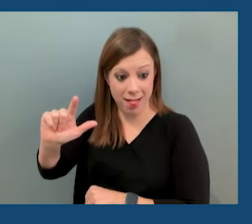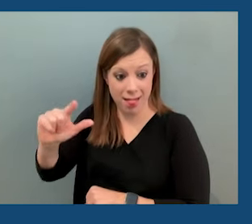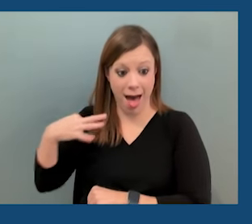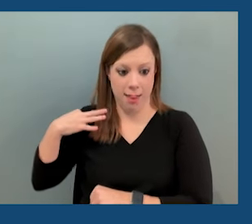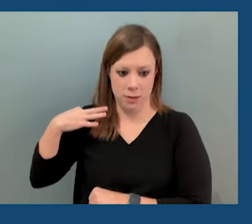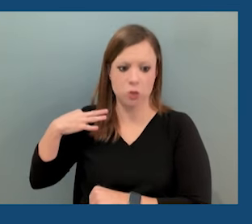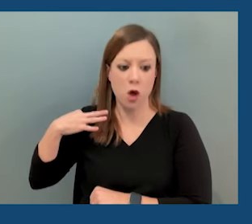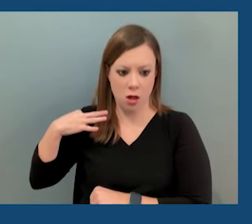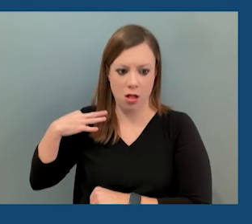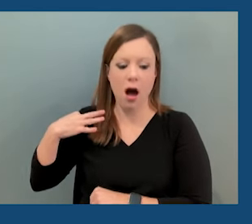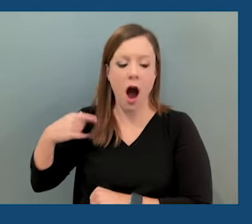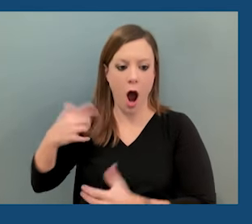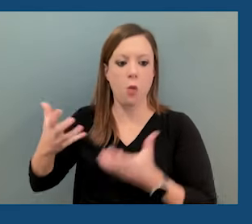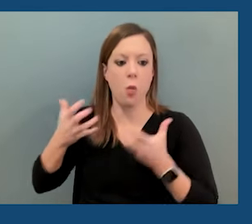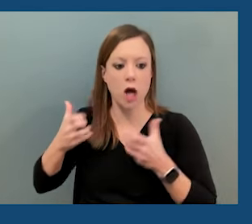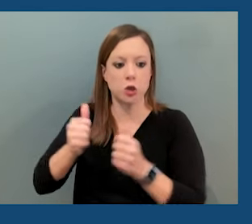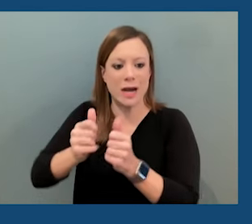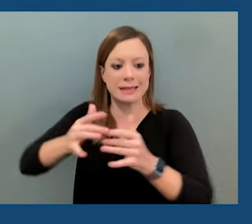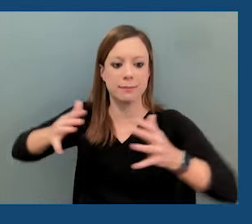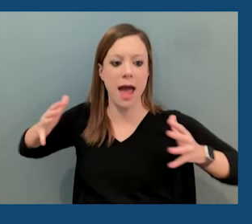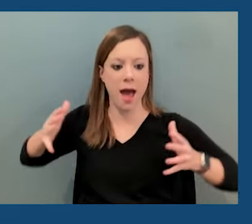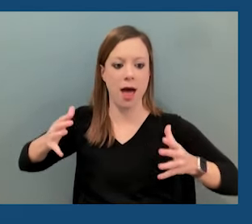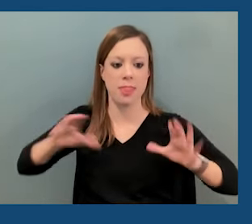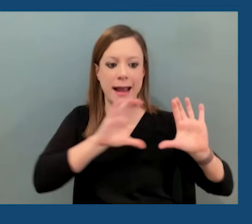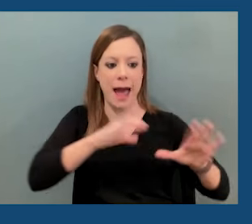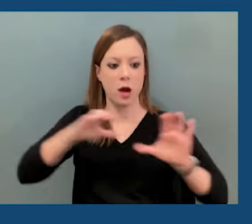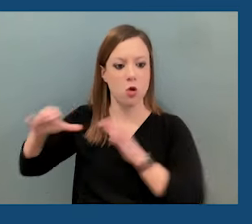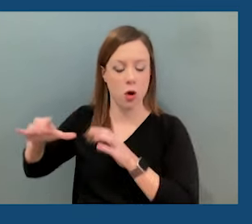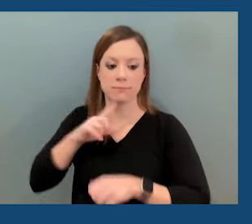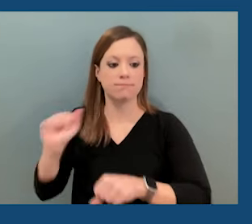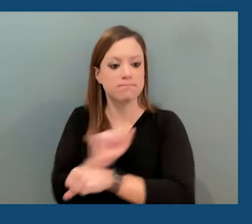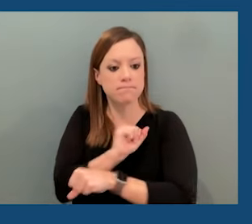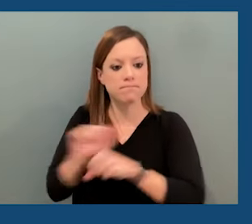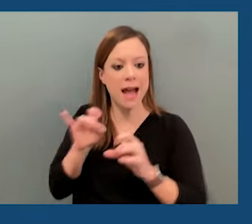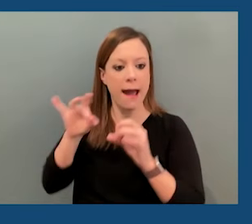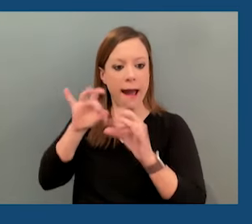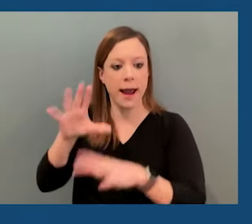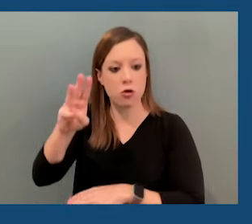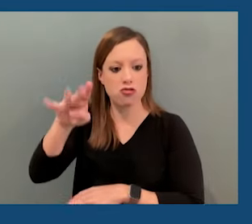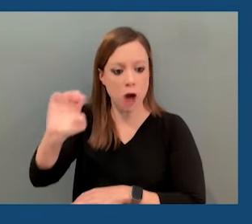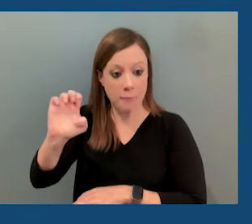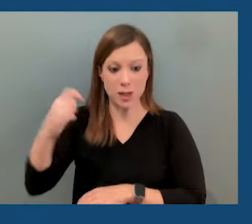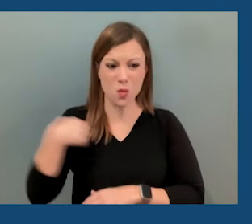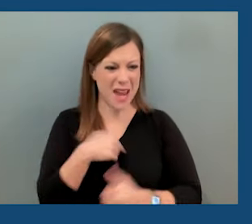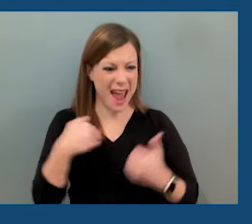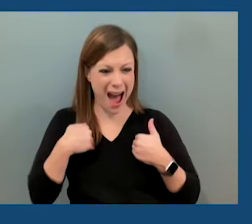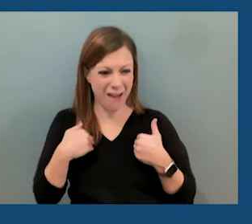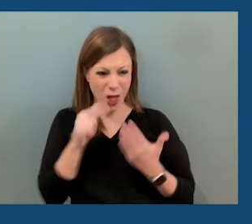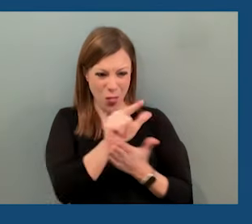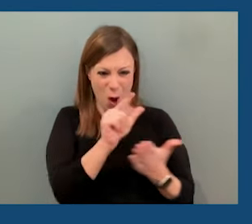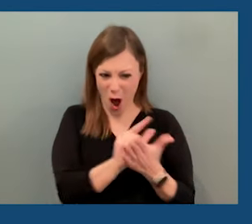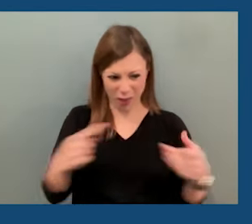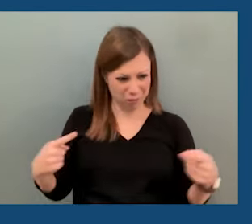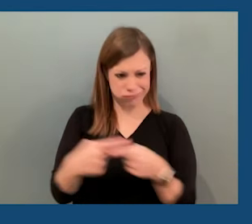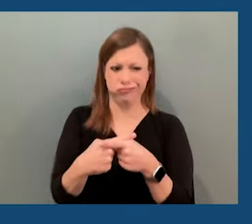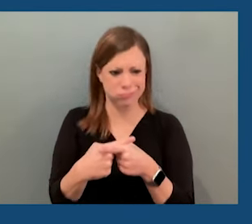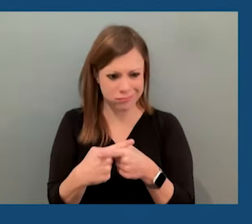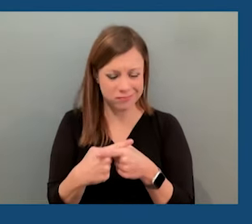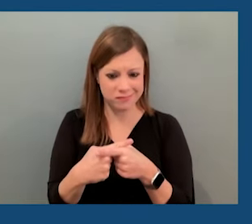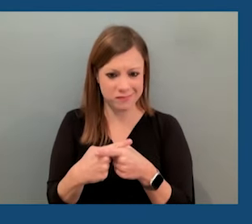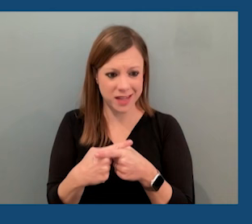expand the categories of crimes that are hate crimes. We have some inconsistencies in our law. For example, if you know one